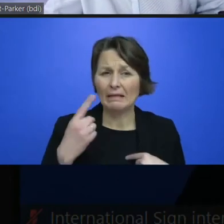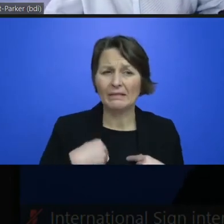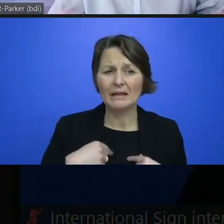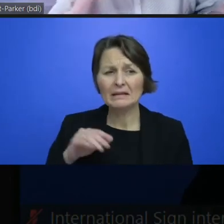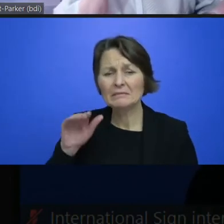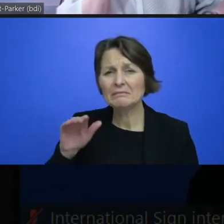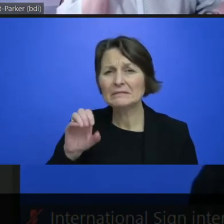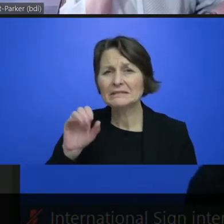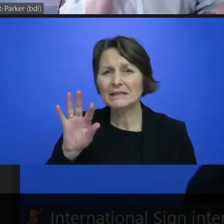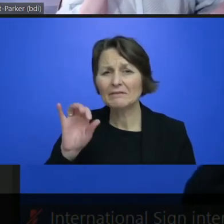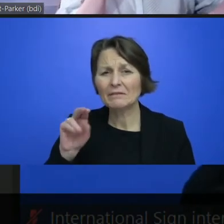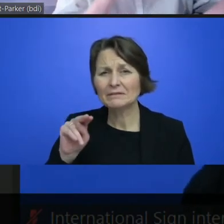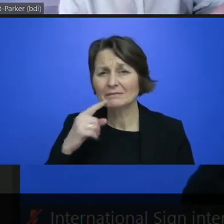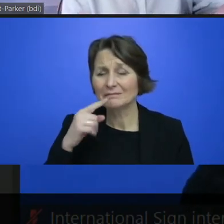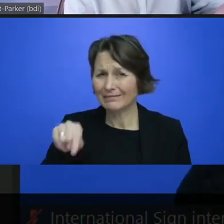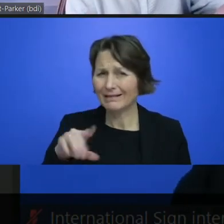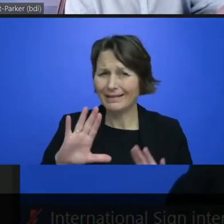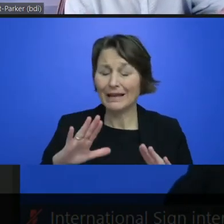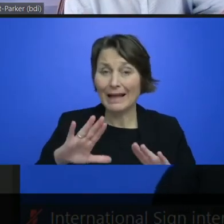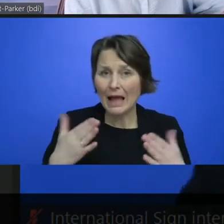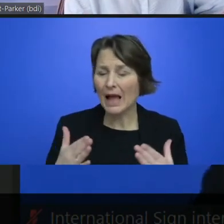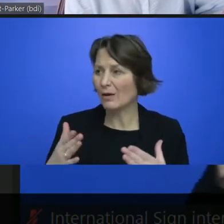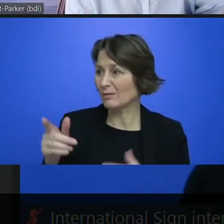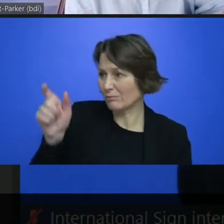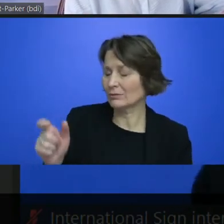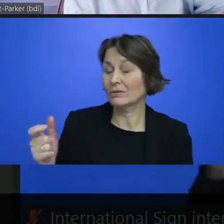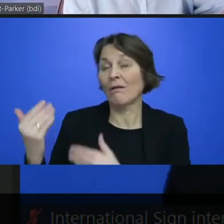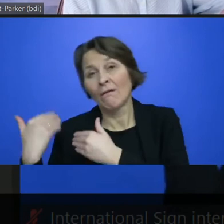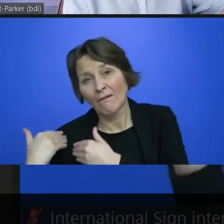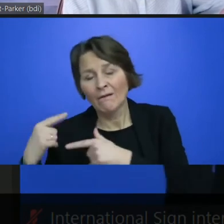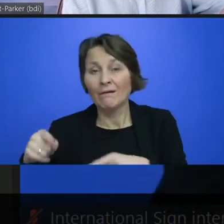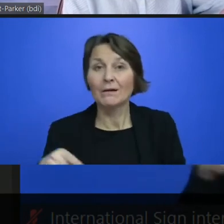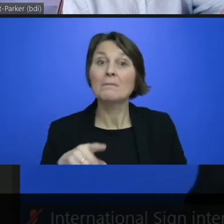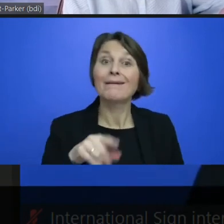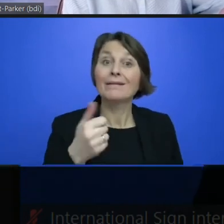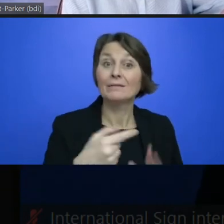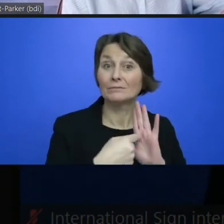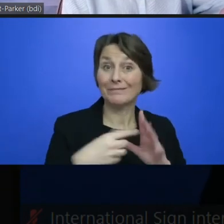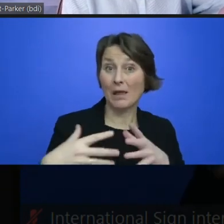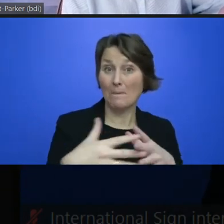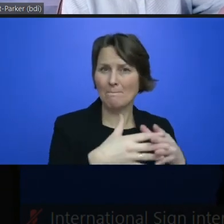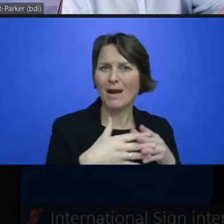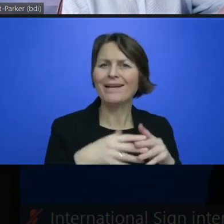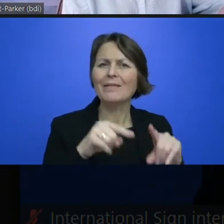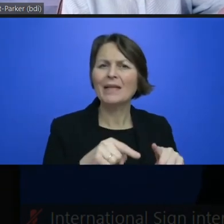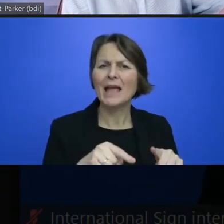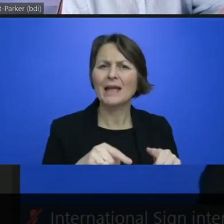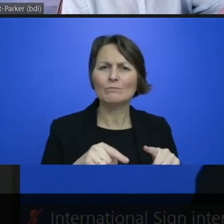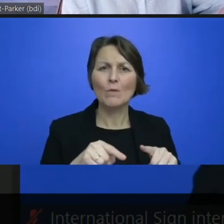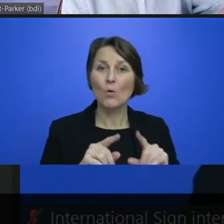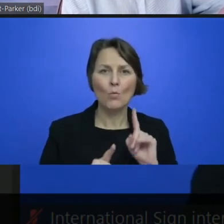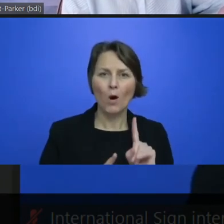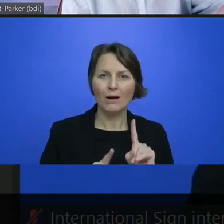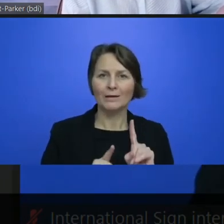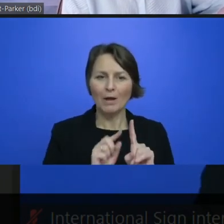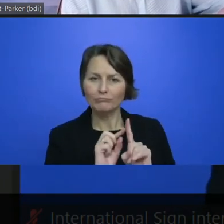it's mostly what I think also the issue of class action, which in the U.S. is I mean, if there's in this, we can really prove that there's this